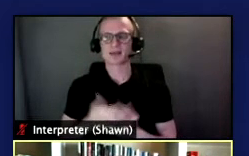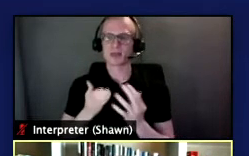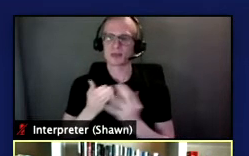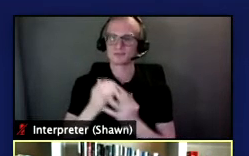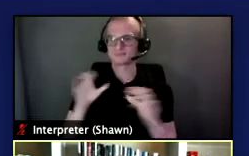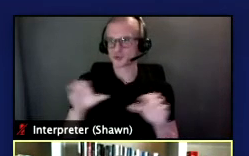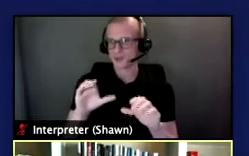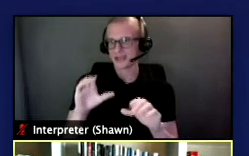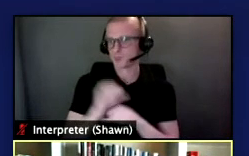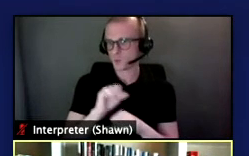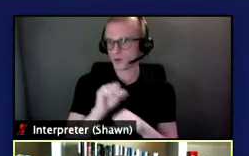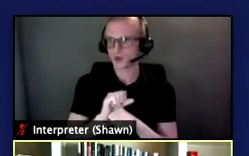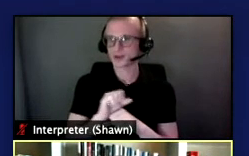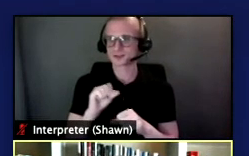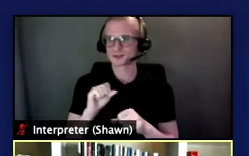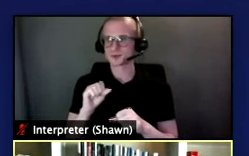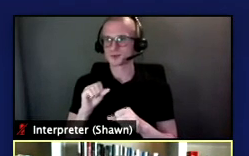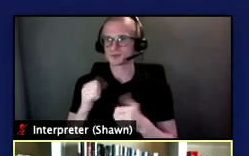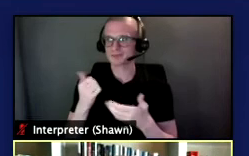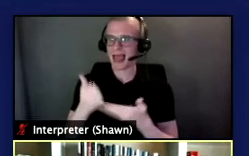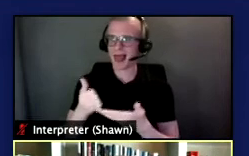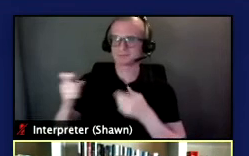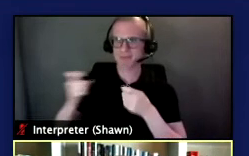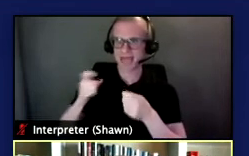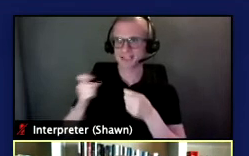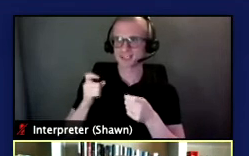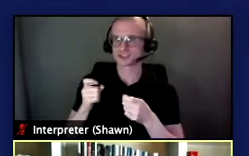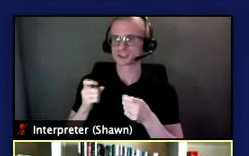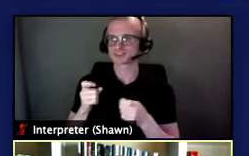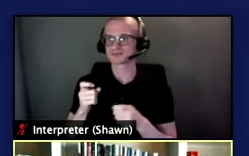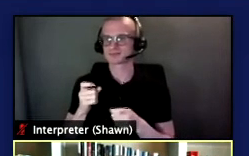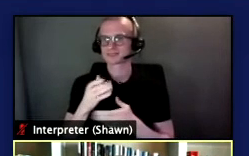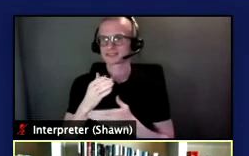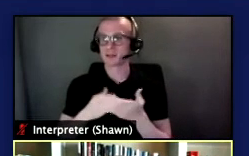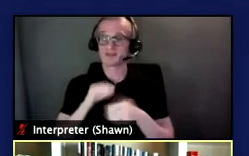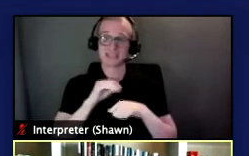mitigate some of the things we know drive the pandemic.